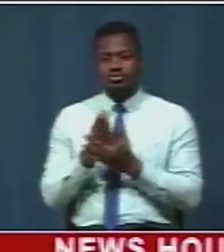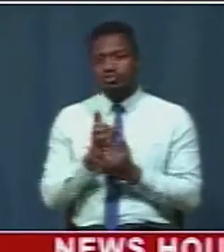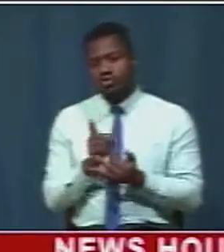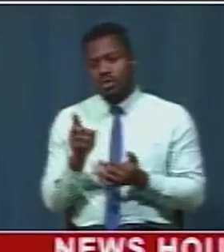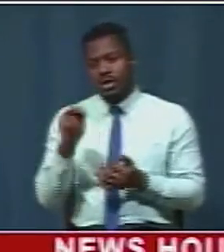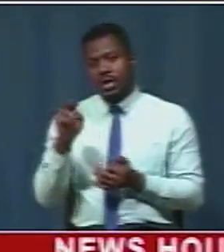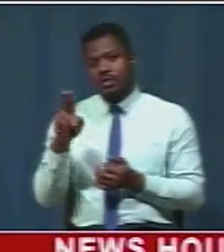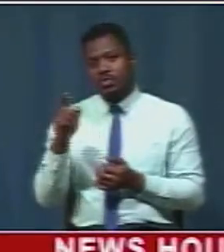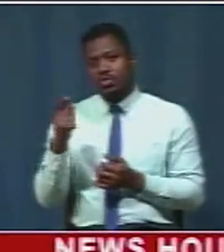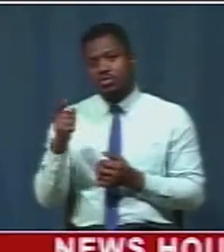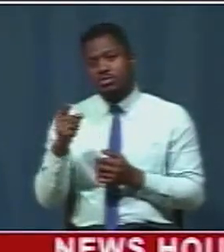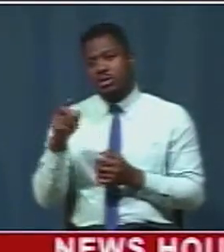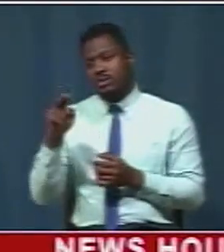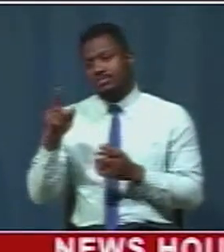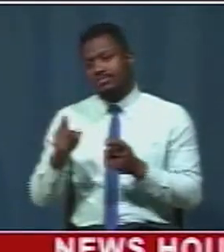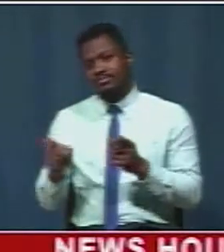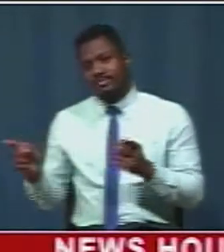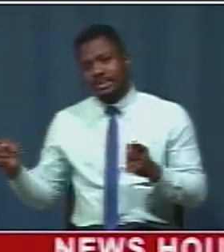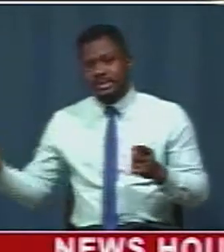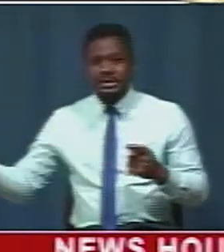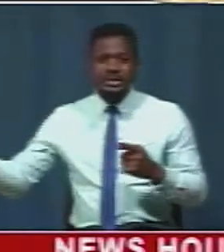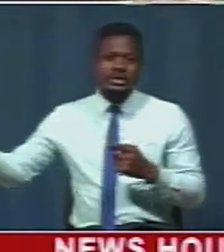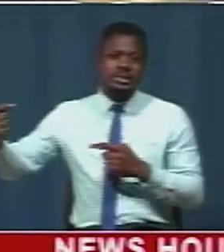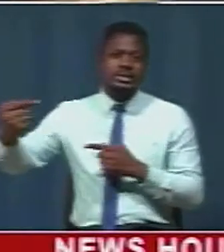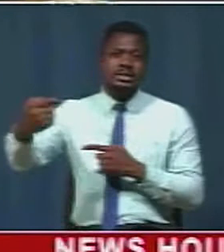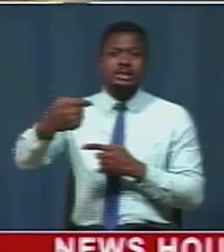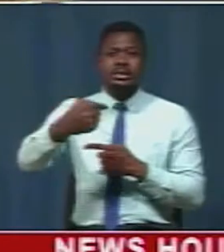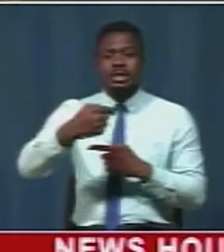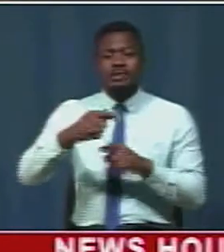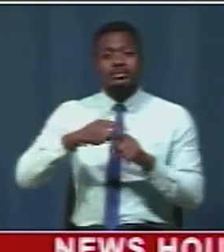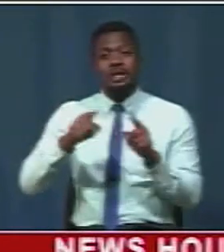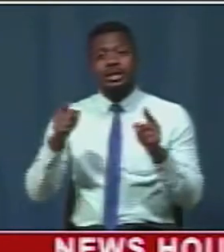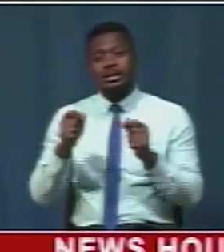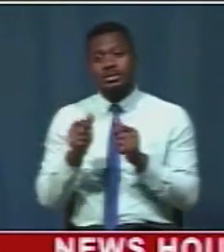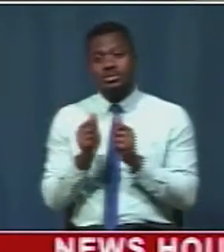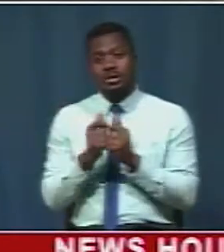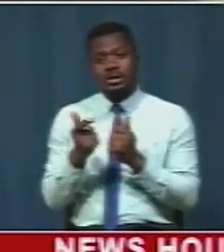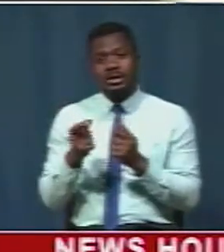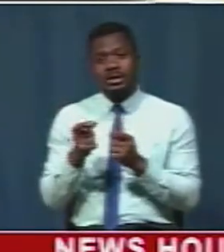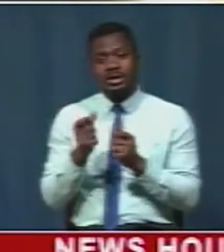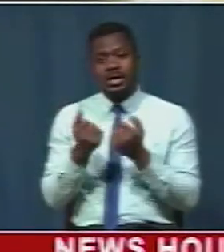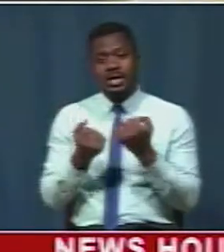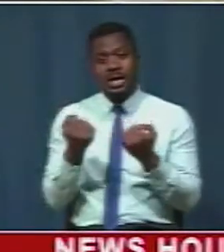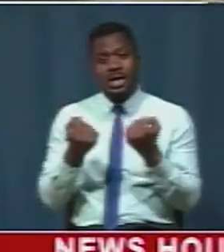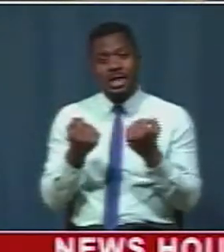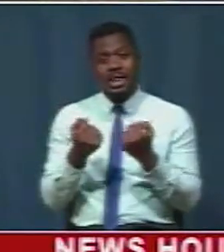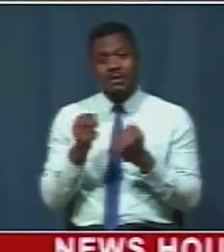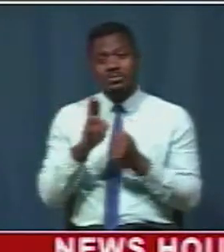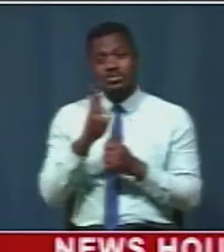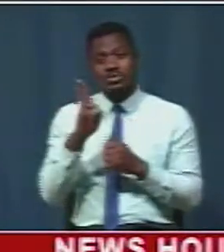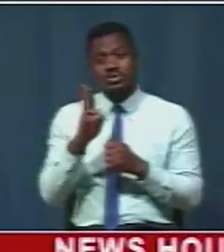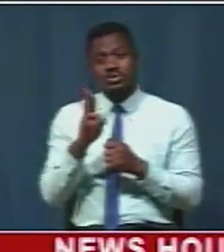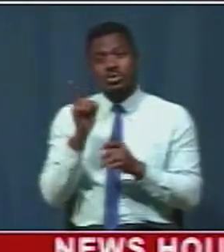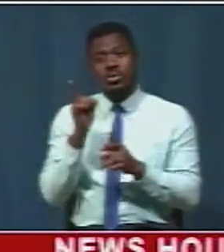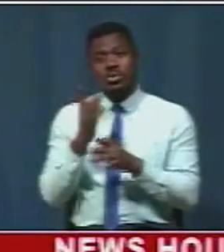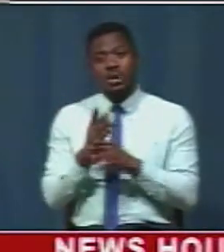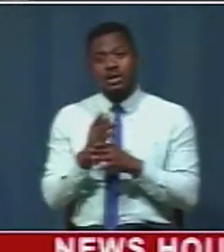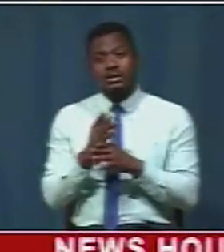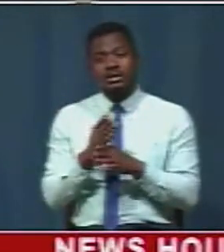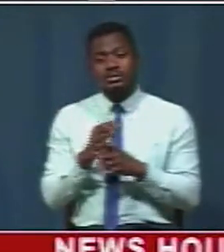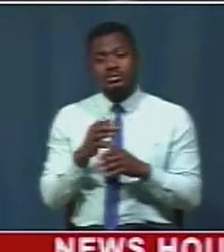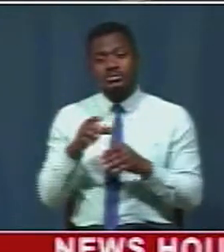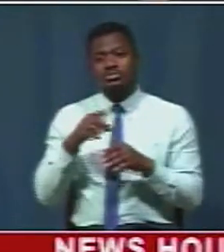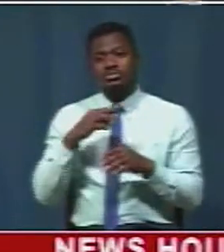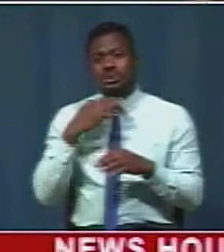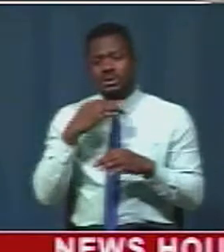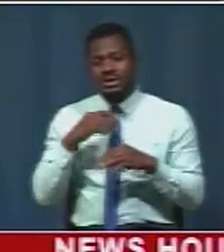Nalirigu through Nankwanduri to Garu. But with articulated vehicles also using an already muddy road,